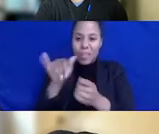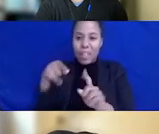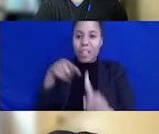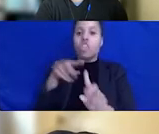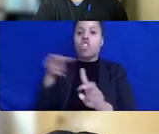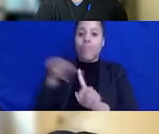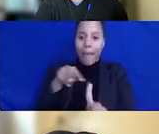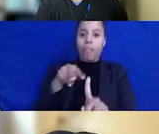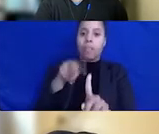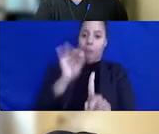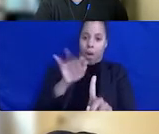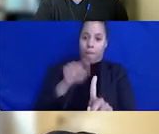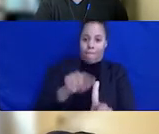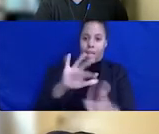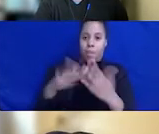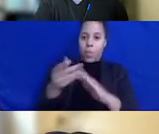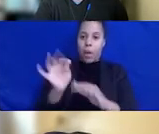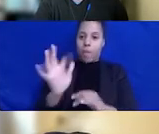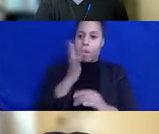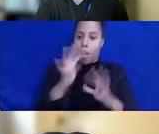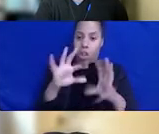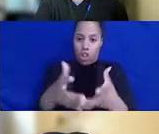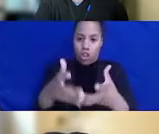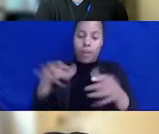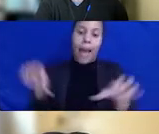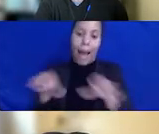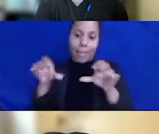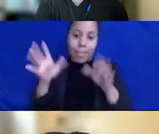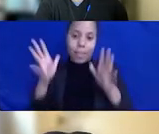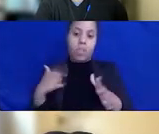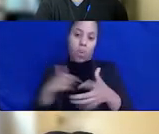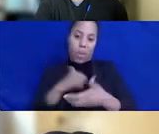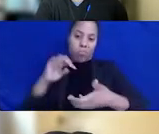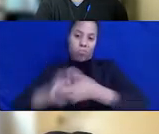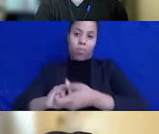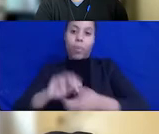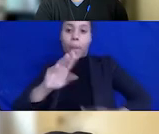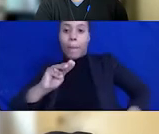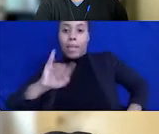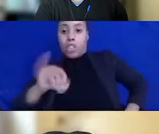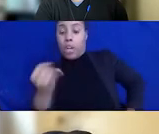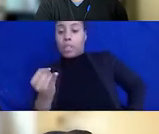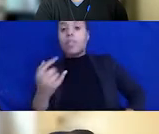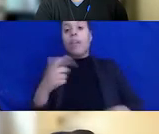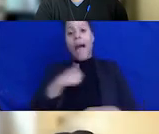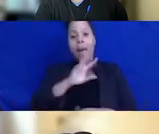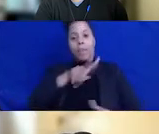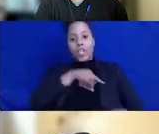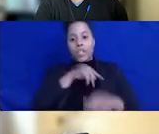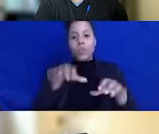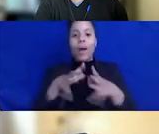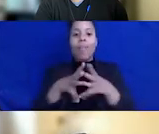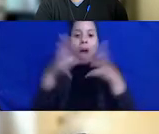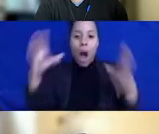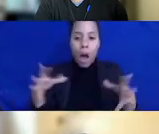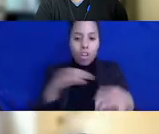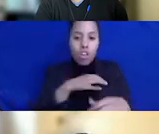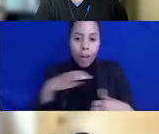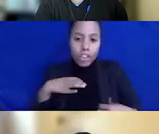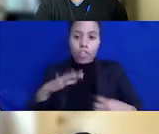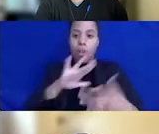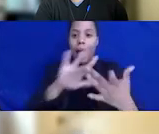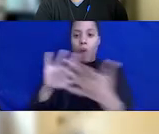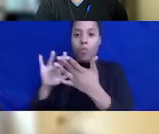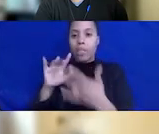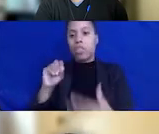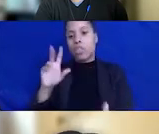of color and activists, hence the connection with Media Justice. I personally do a lot of our congressional outreach. So right now